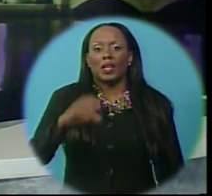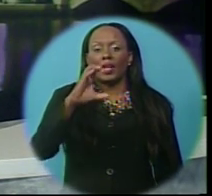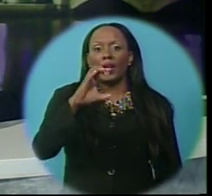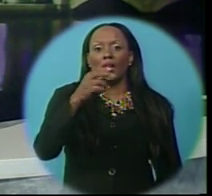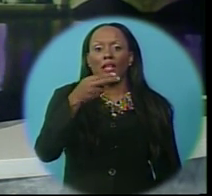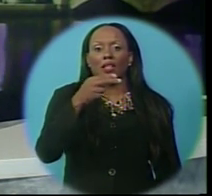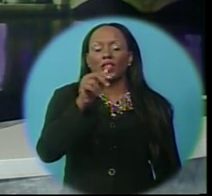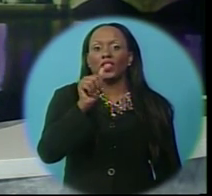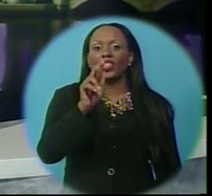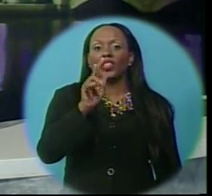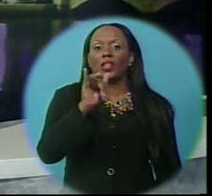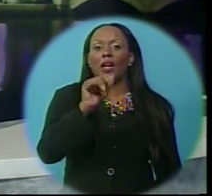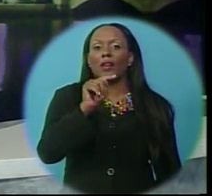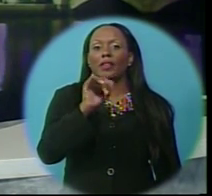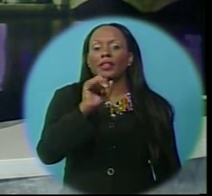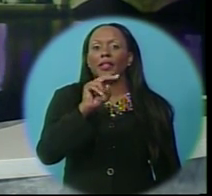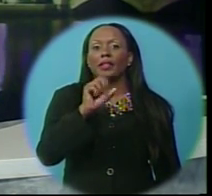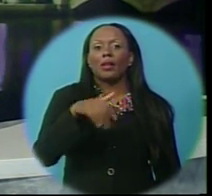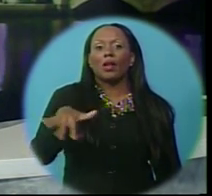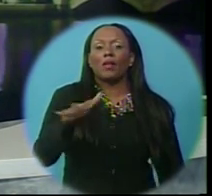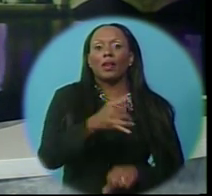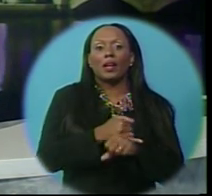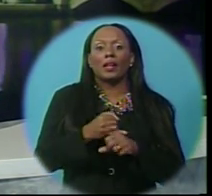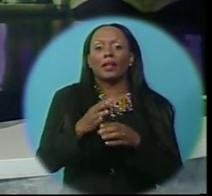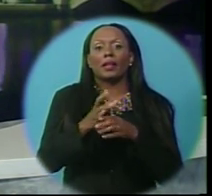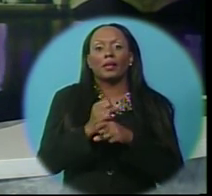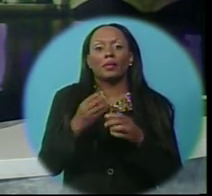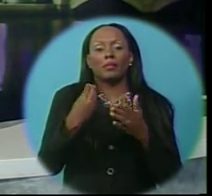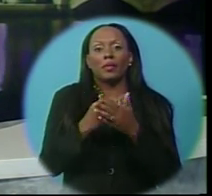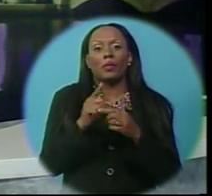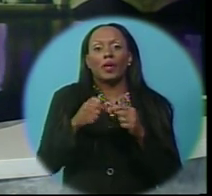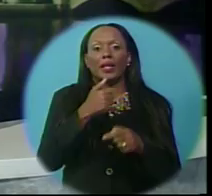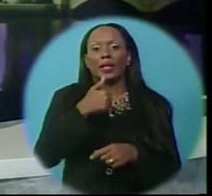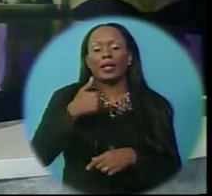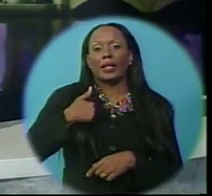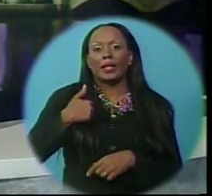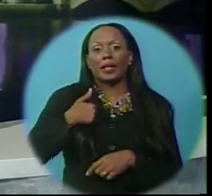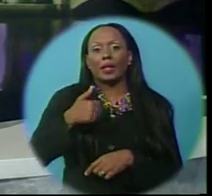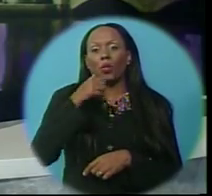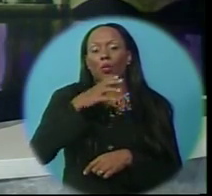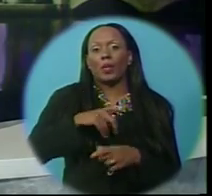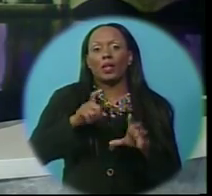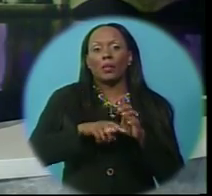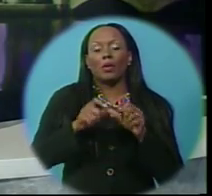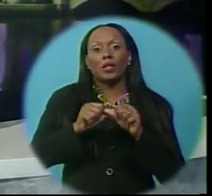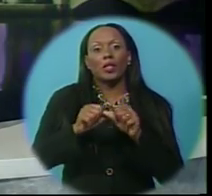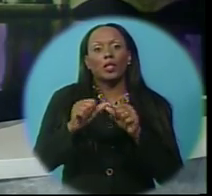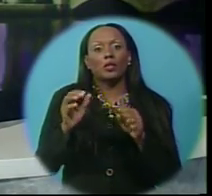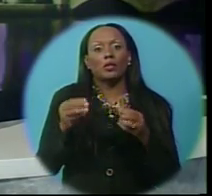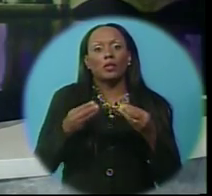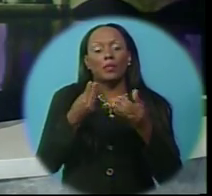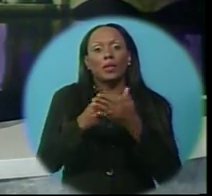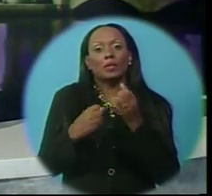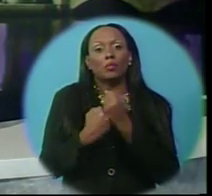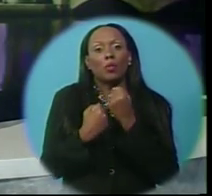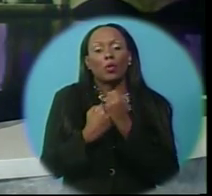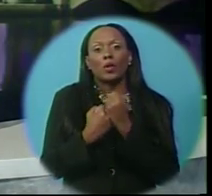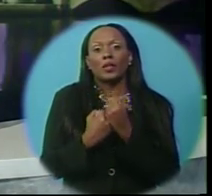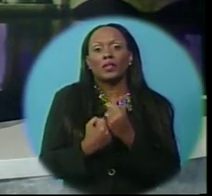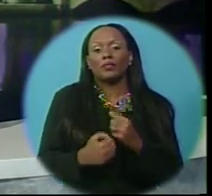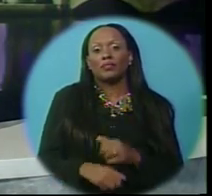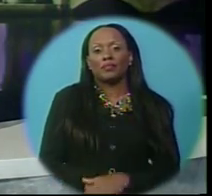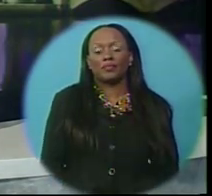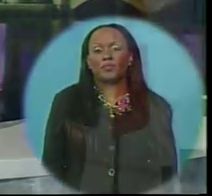Charities across the island get a much-needed boost as the Canadian Women's Club of Barbados continues to show its support.